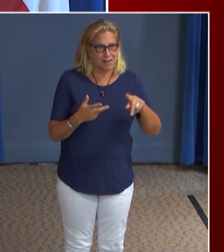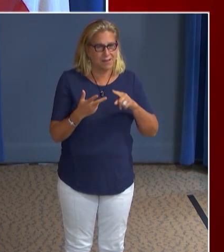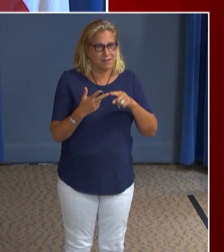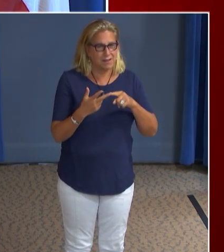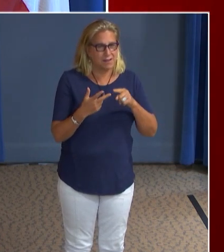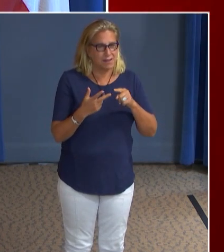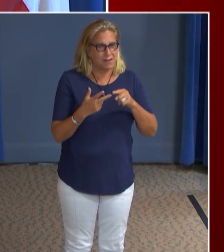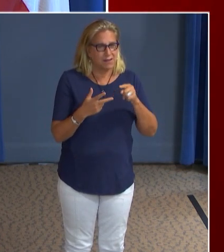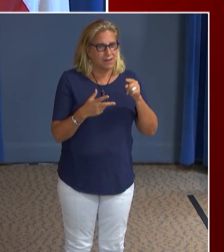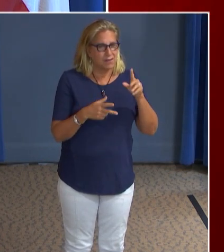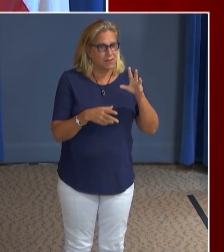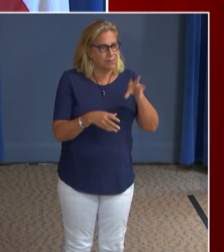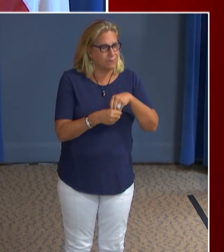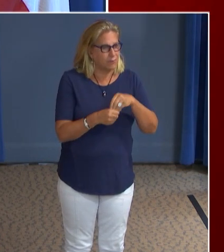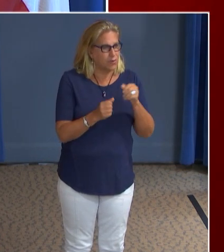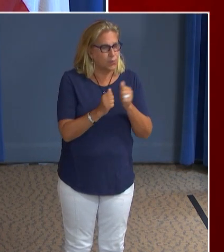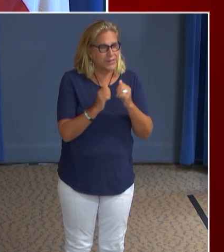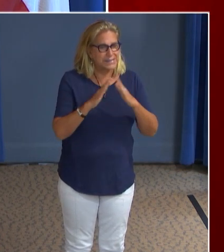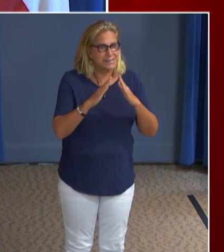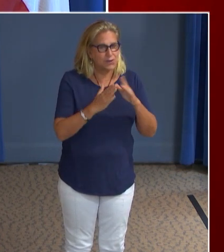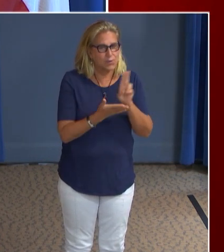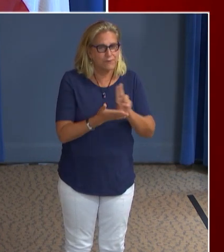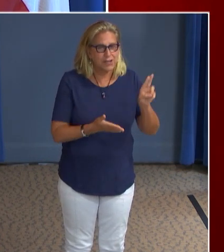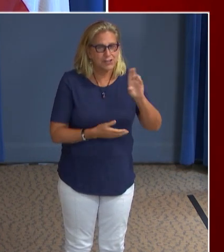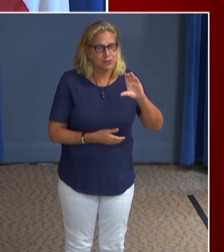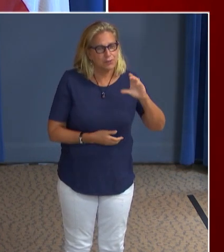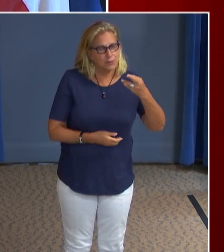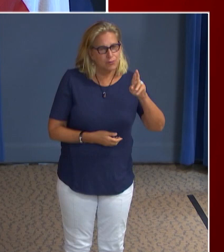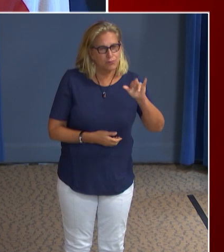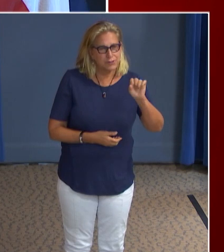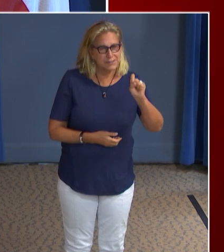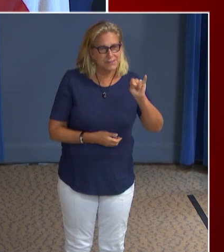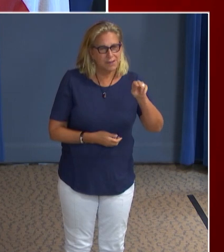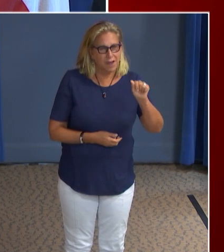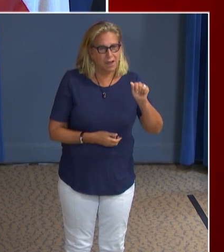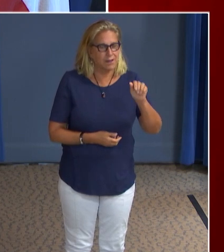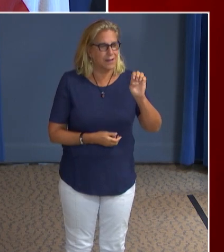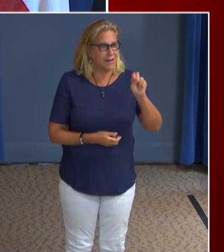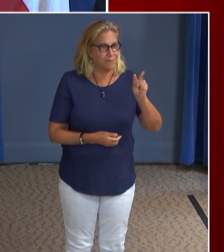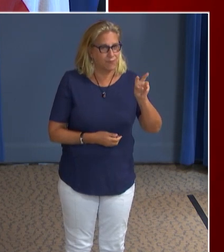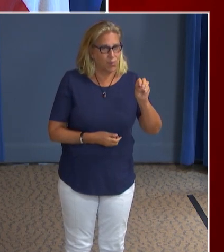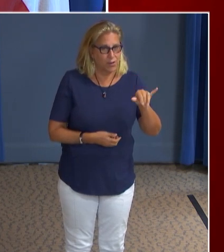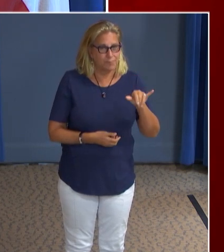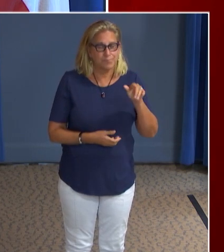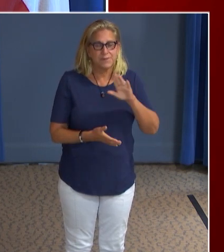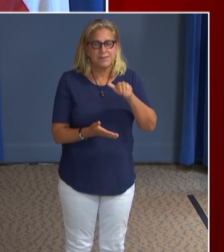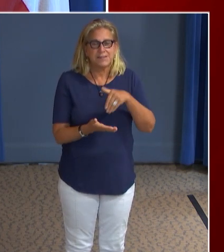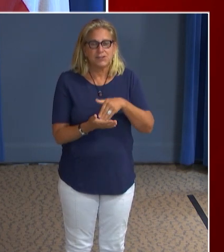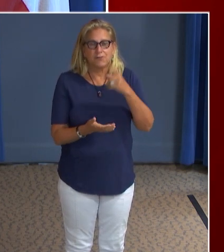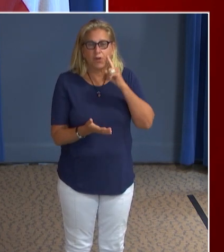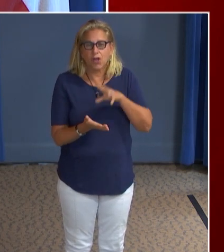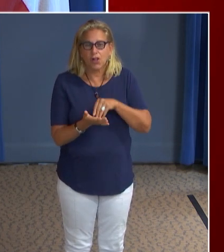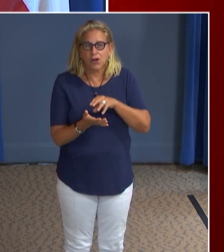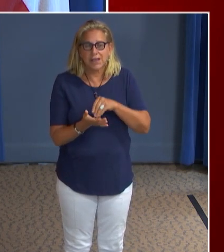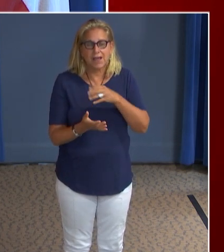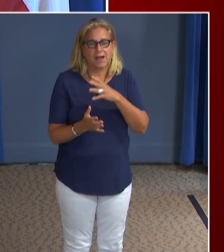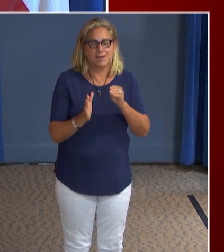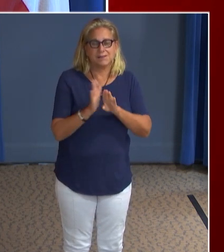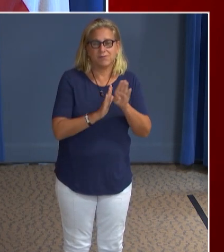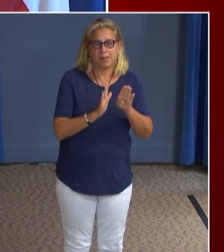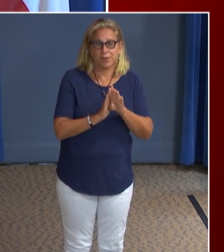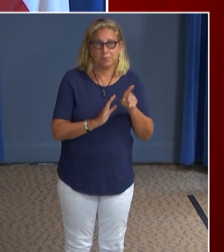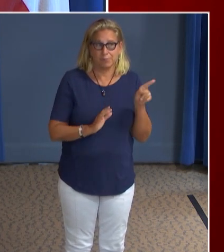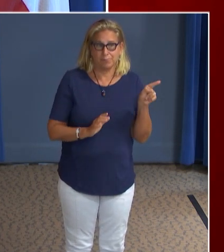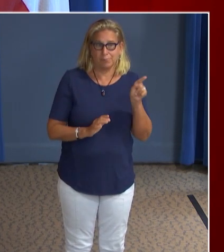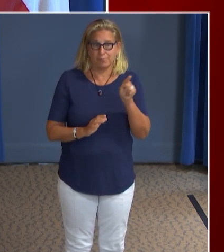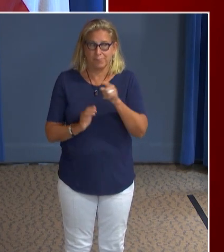Christina Savoy, the Chief Learning Officer of the City Center for Learning and Development. With that being said,